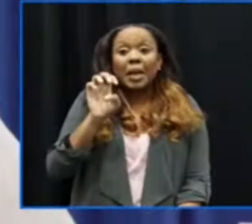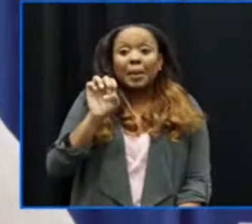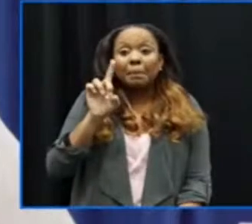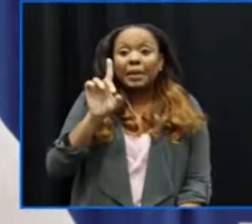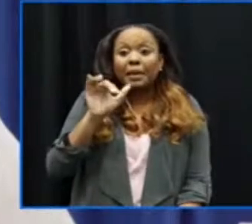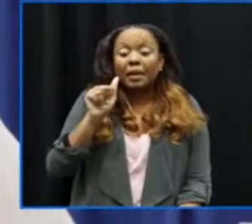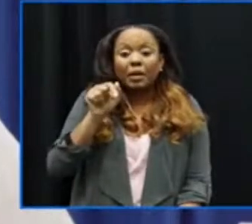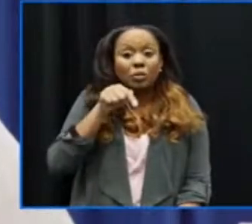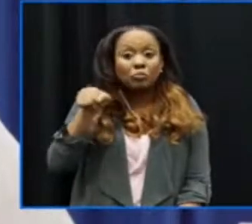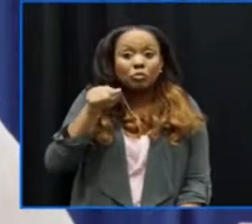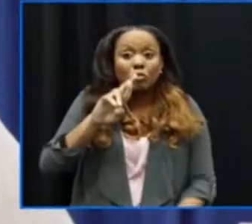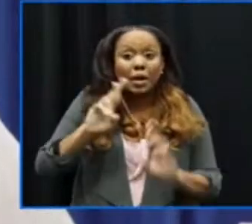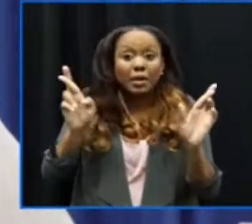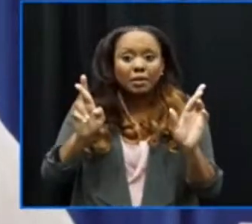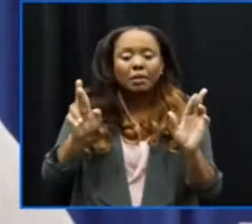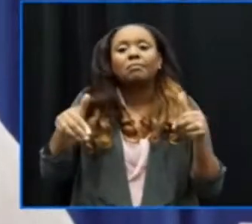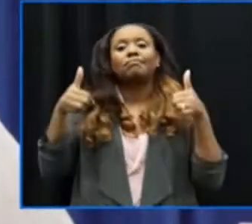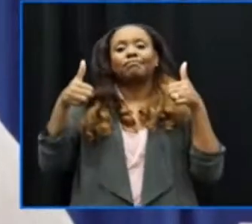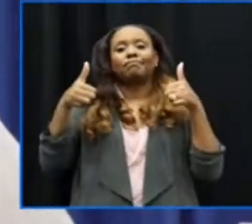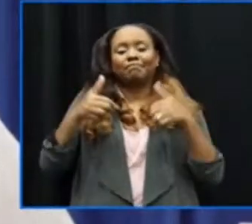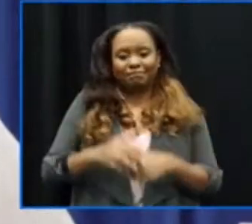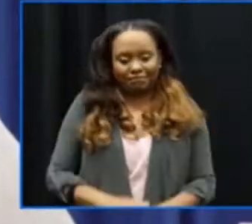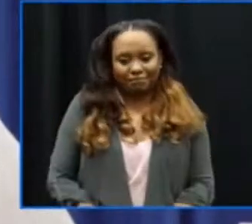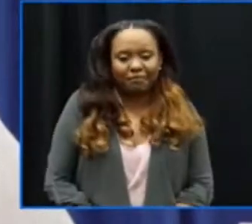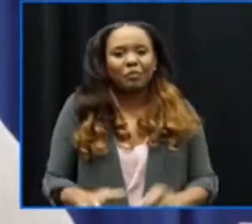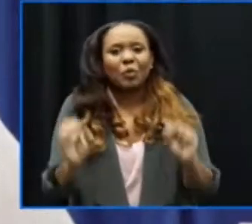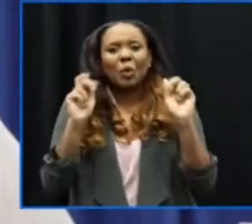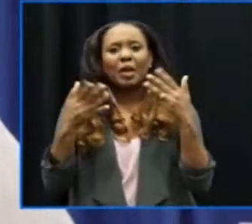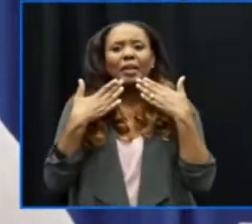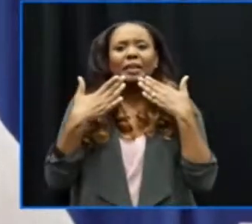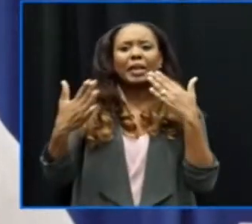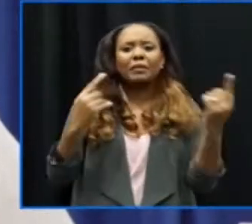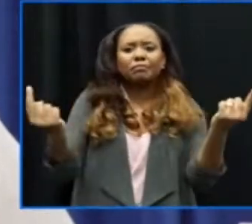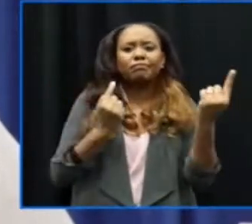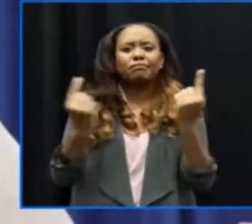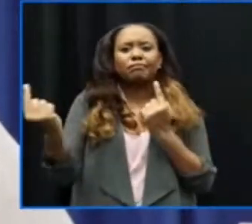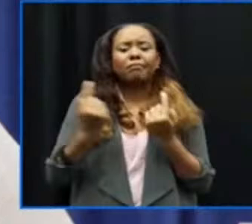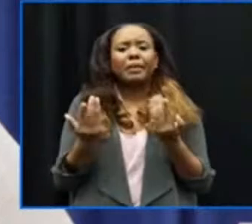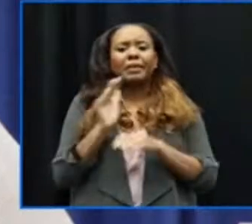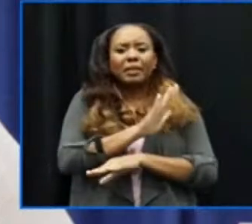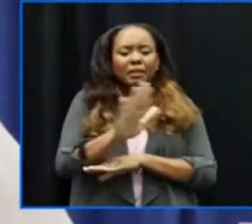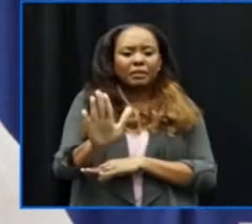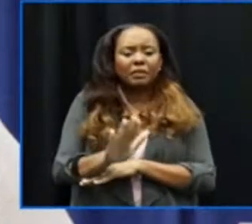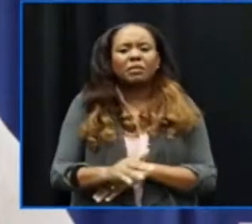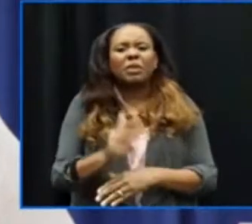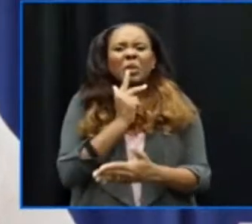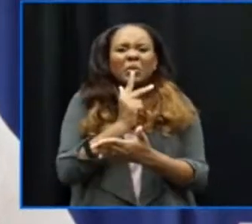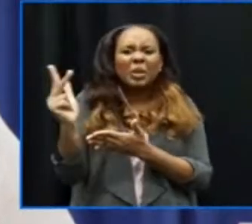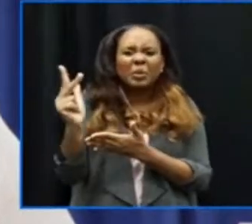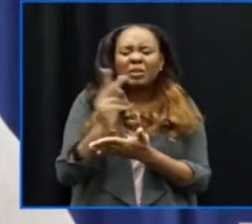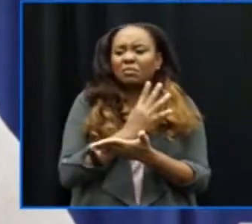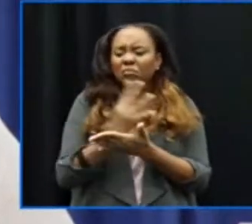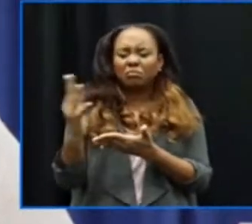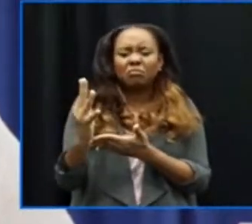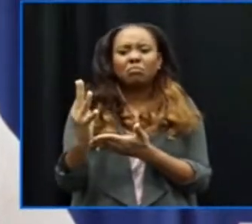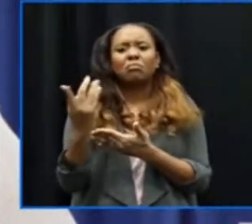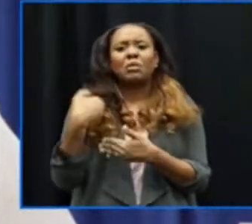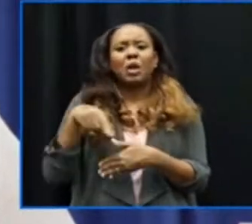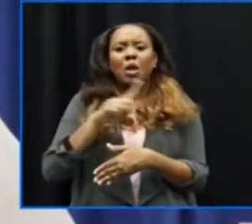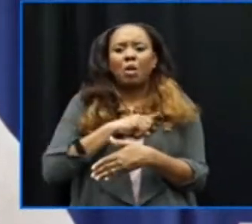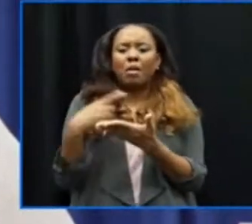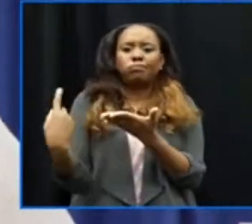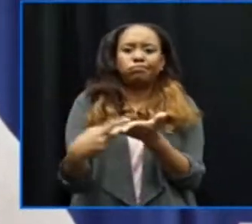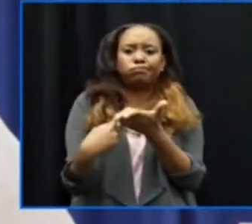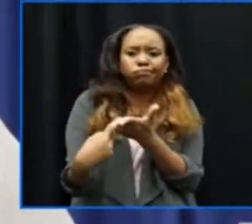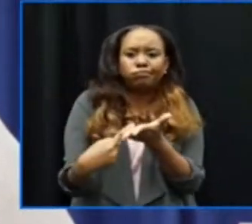want to thank all of you for coming this afternoon. Over the course of the last 3 to 4 weeks, we've had a